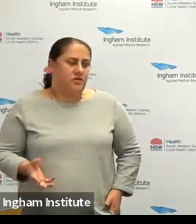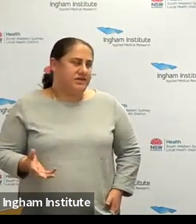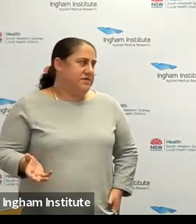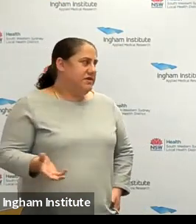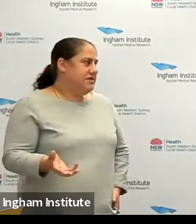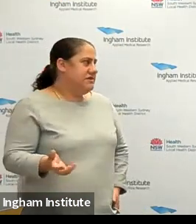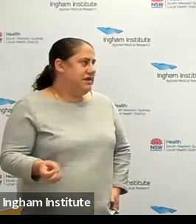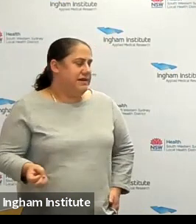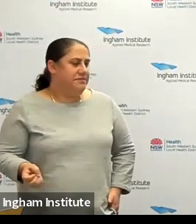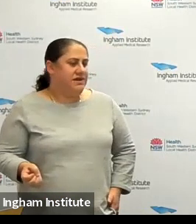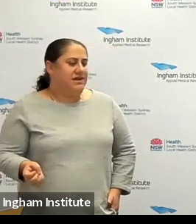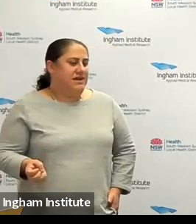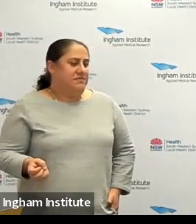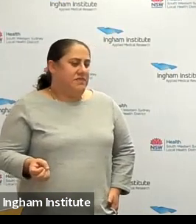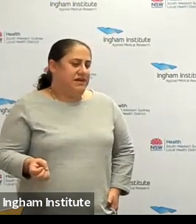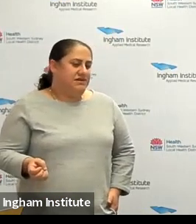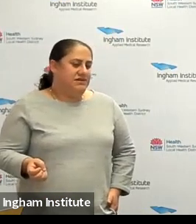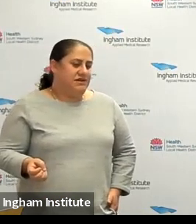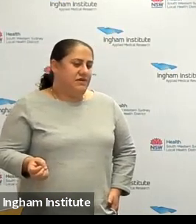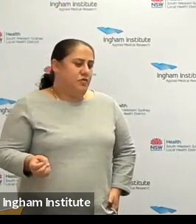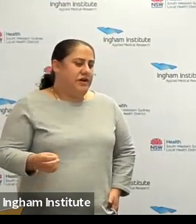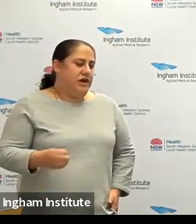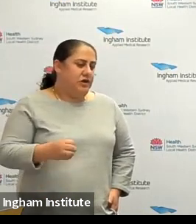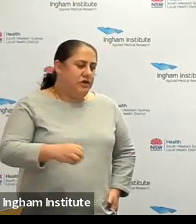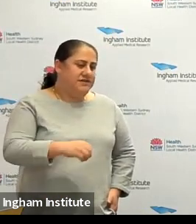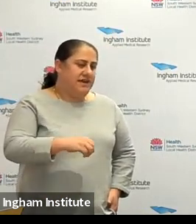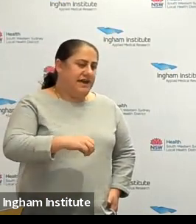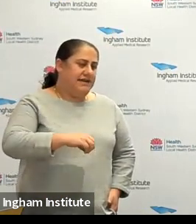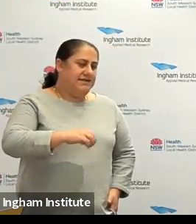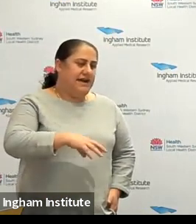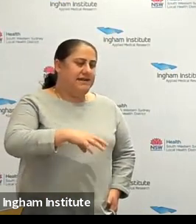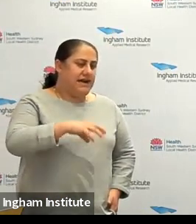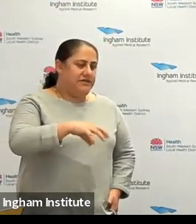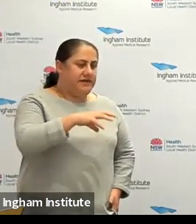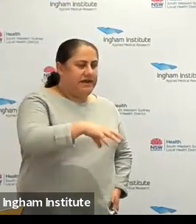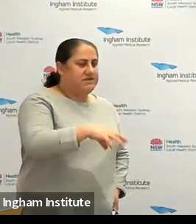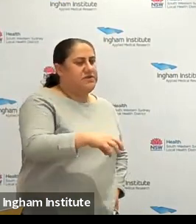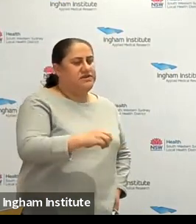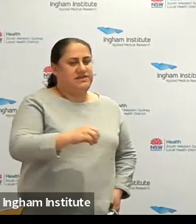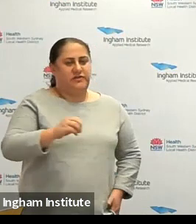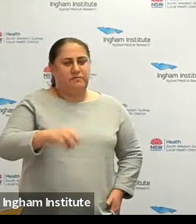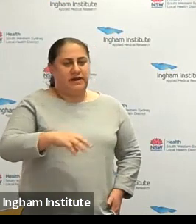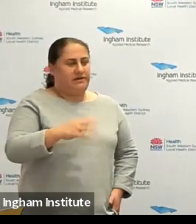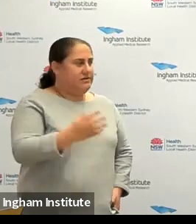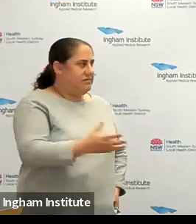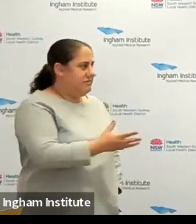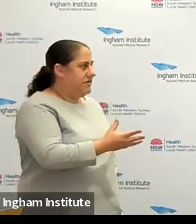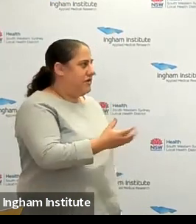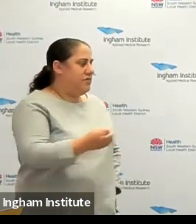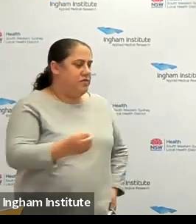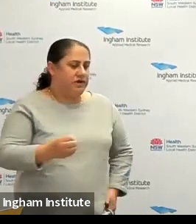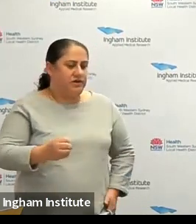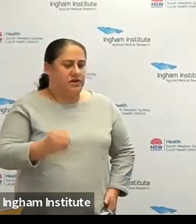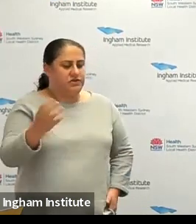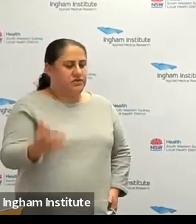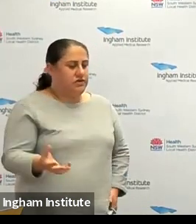was a horrible experience. But what I learned and gained out of that experience is I've met